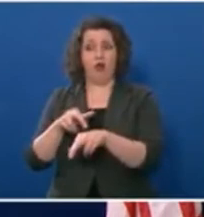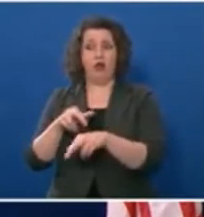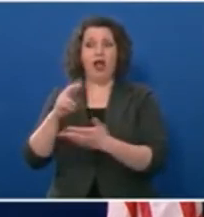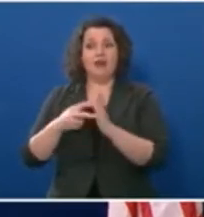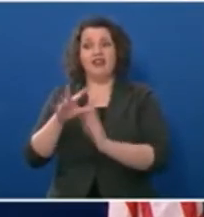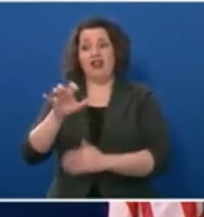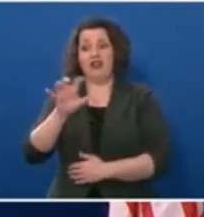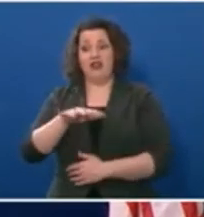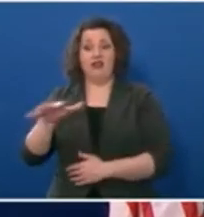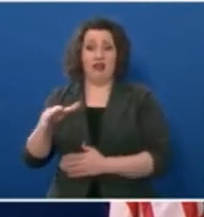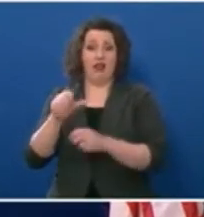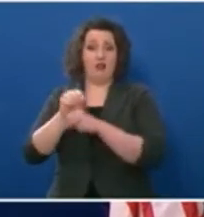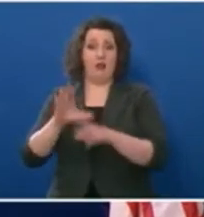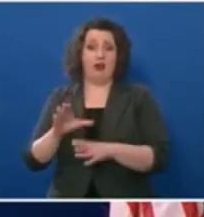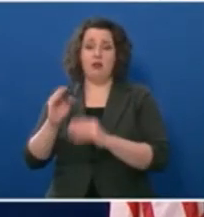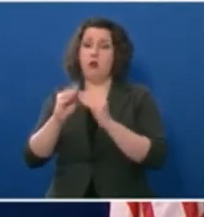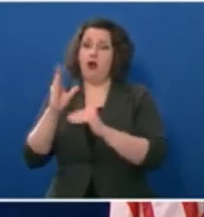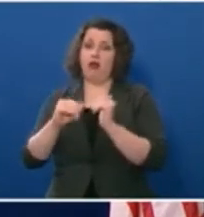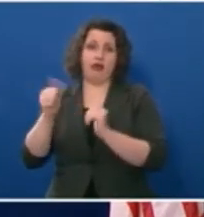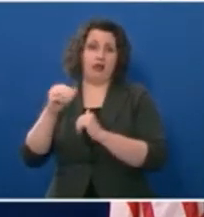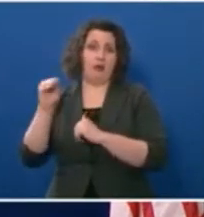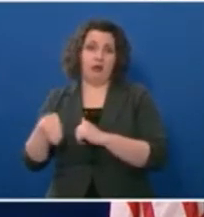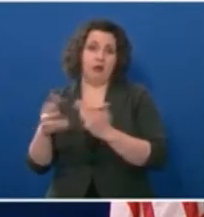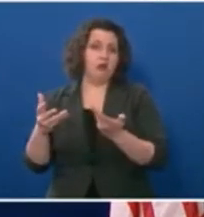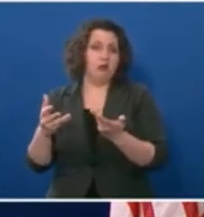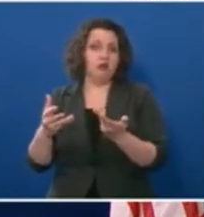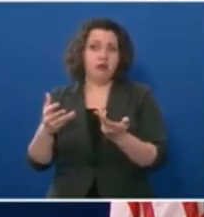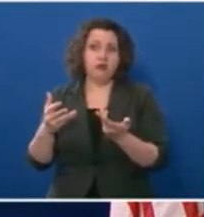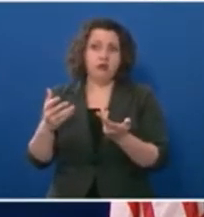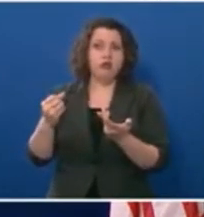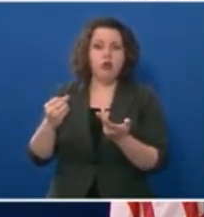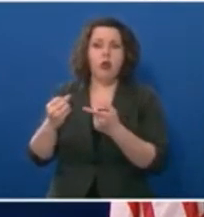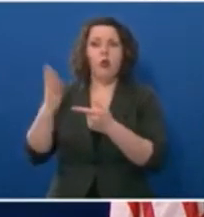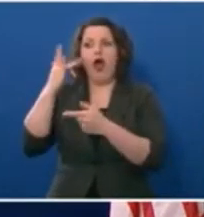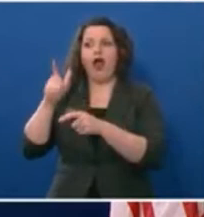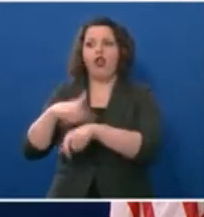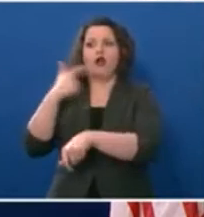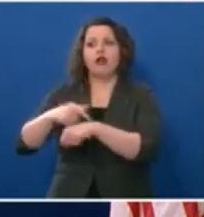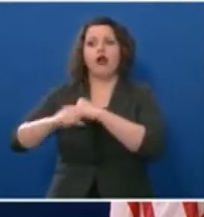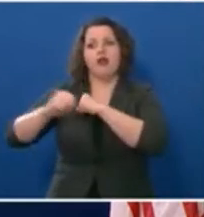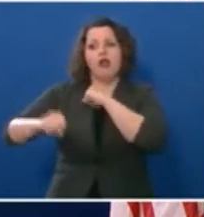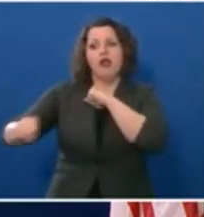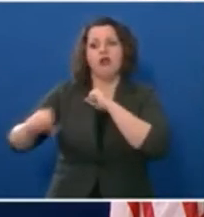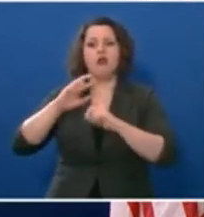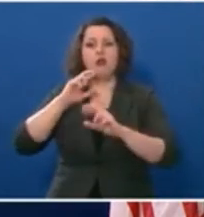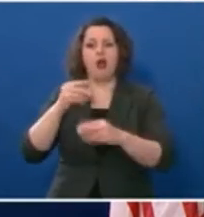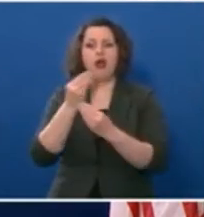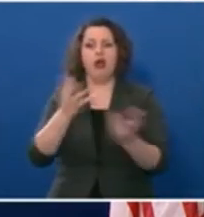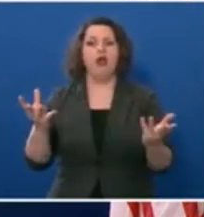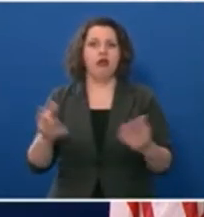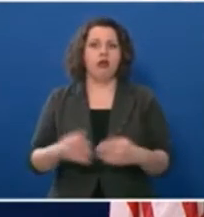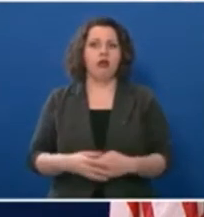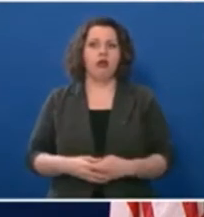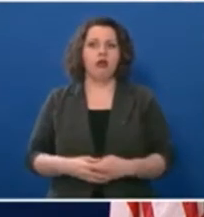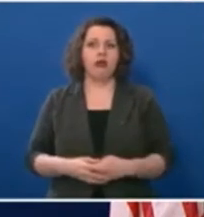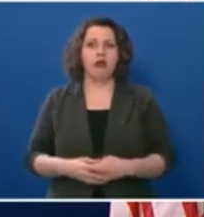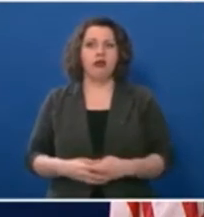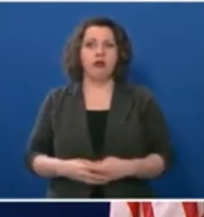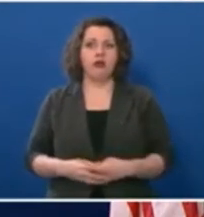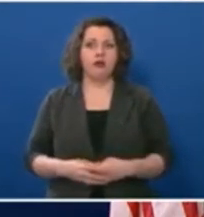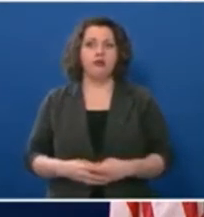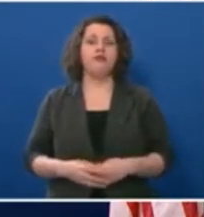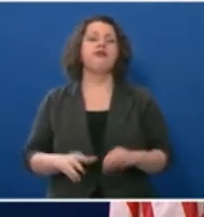555 employees is far beyond 10%. So why did it take so long to get that information out to the public? So